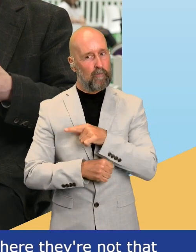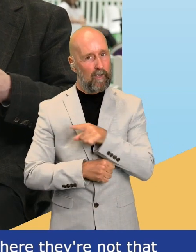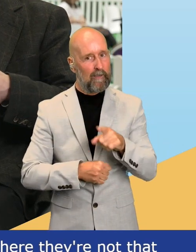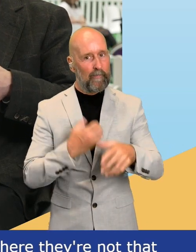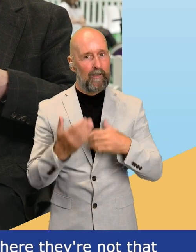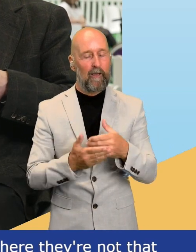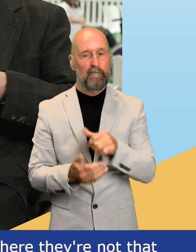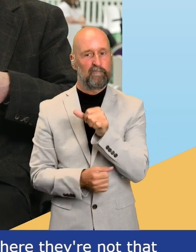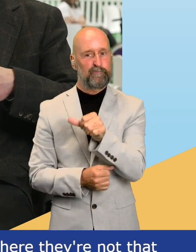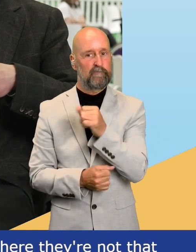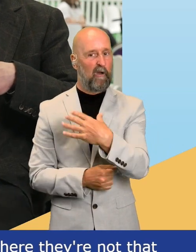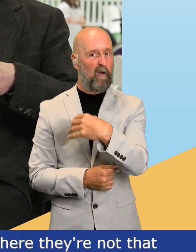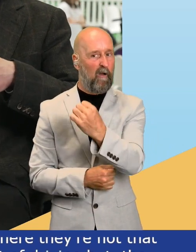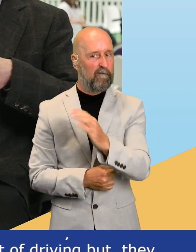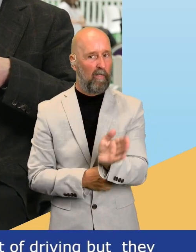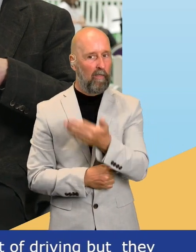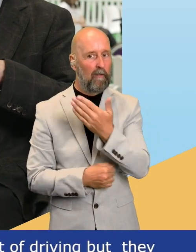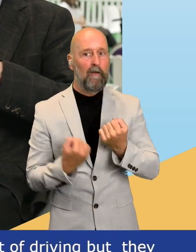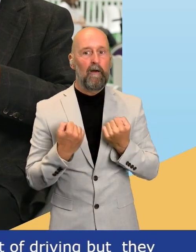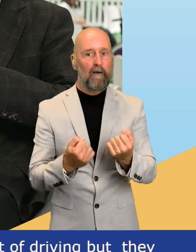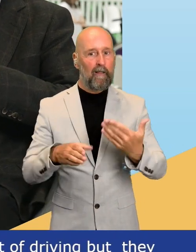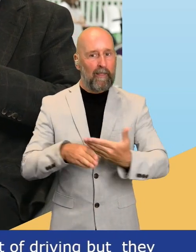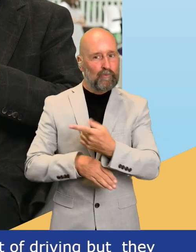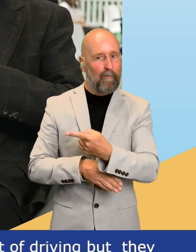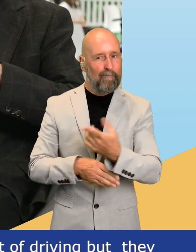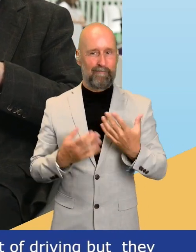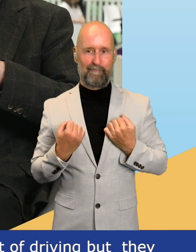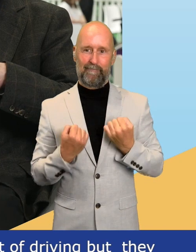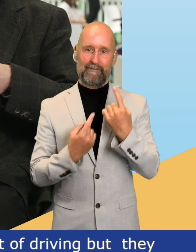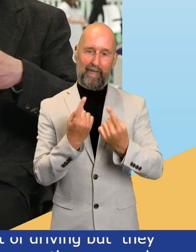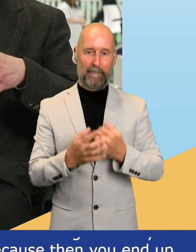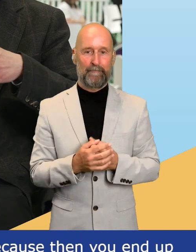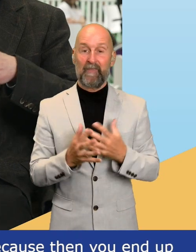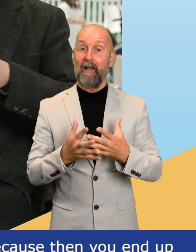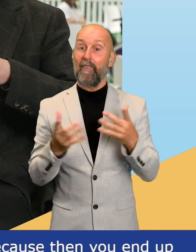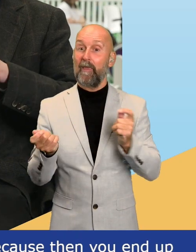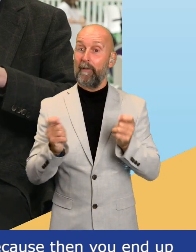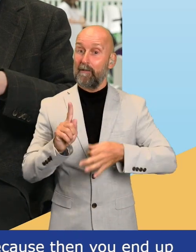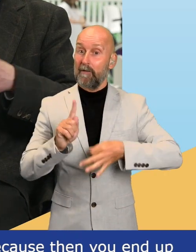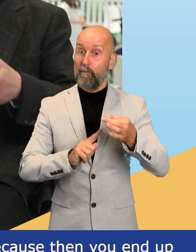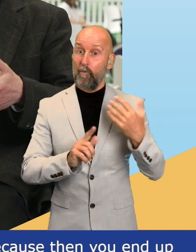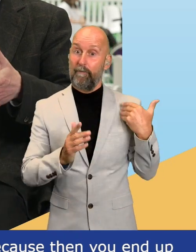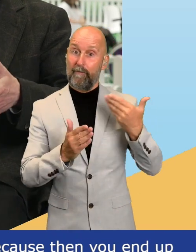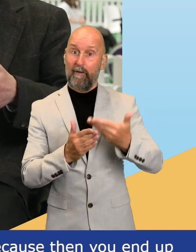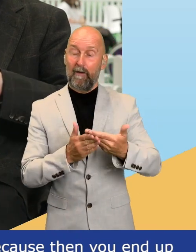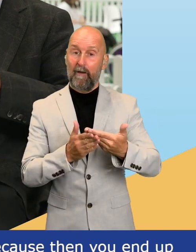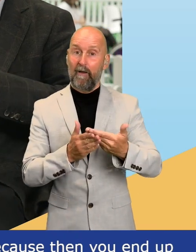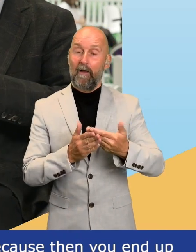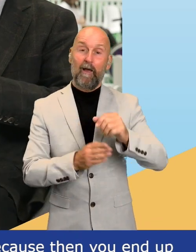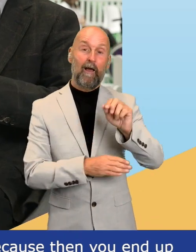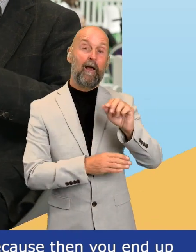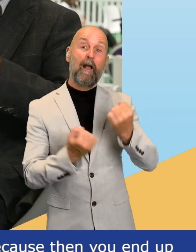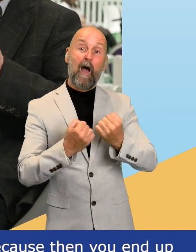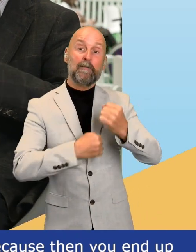people end up switching them off and they become, shall we say, not doing the job they're meant to. It's probably the biggest change that we've seen over the last few years, though, is the rise of electrification in